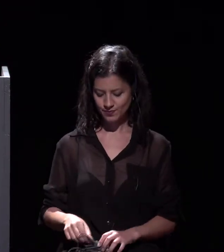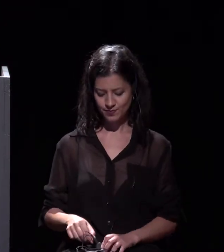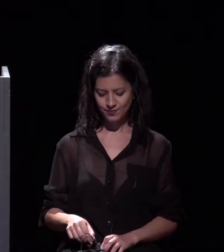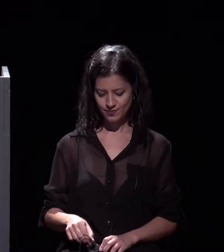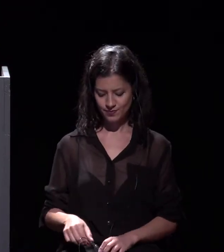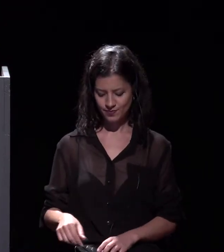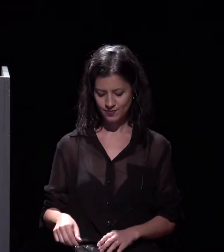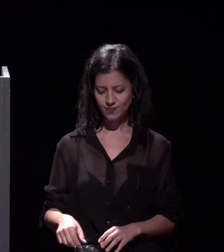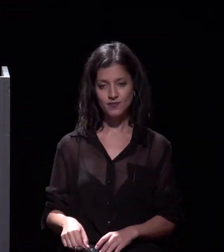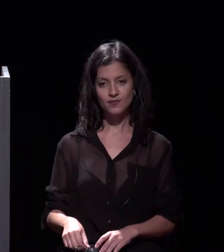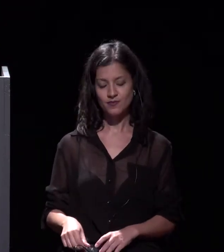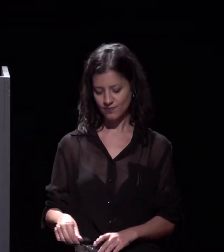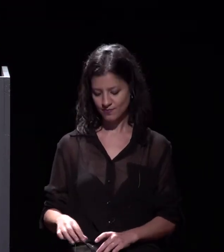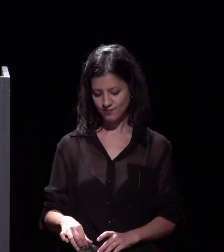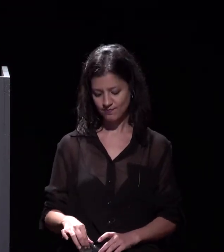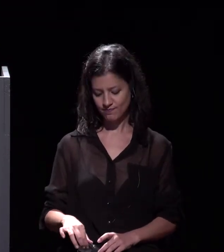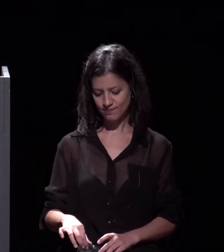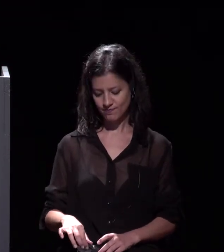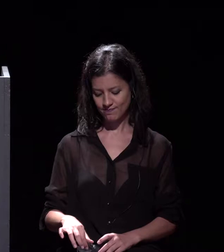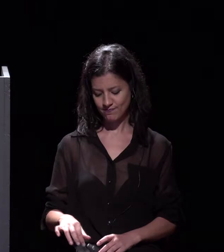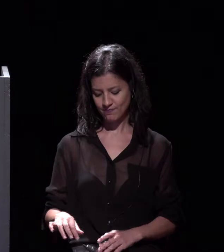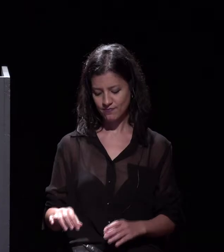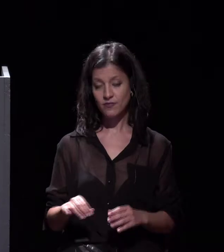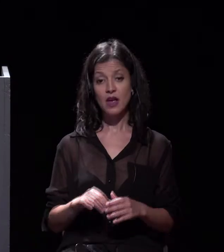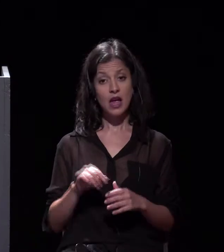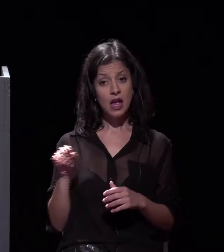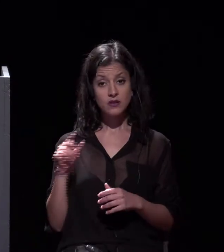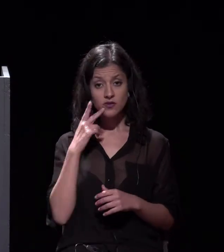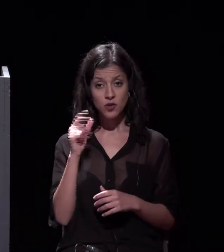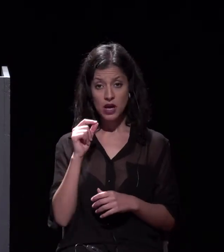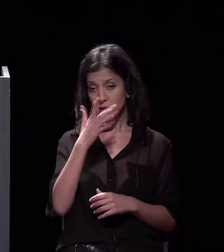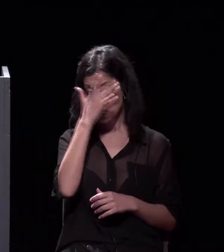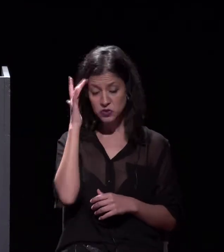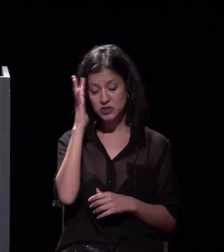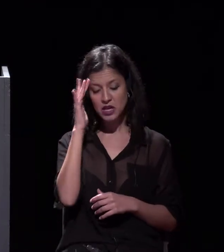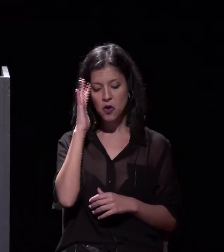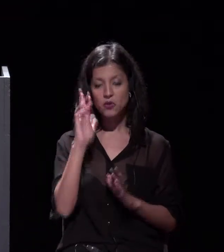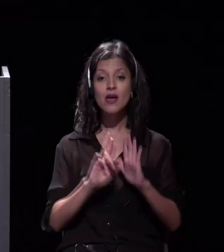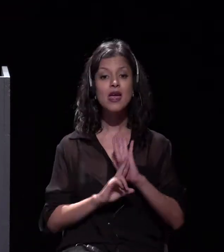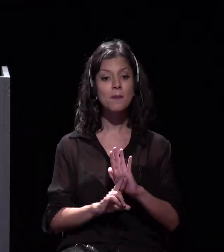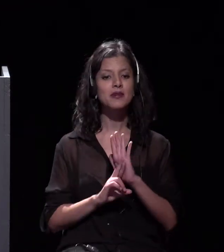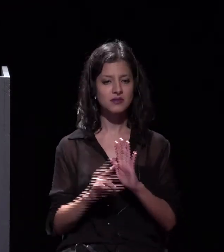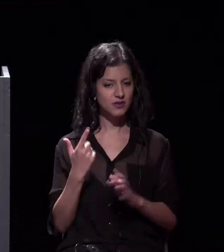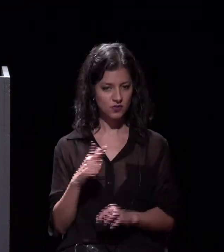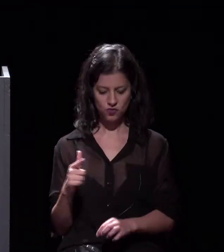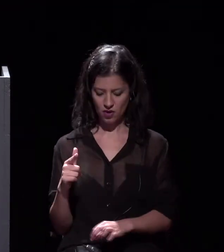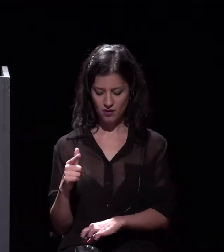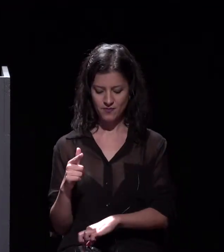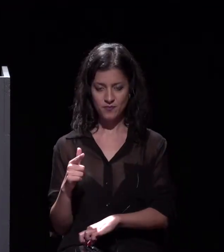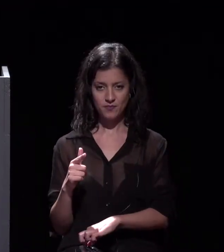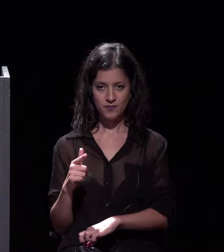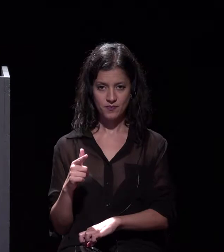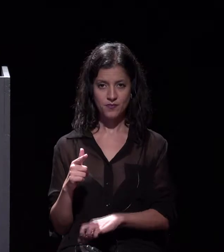dead. Modern reality, notably in the underdeveloped world, demands the disappearance of museums, he declared. Mr.